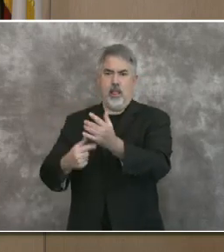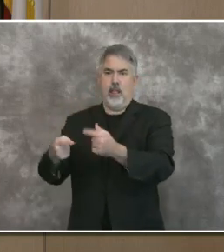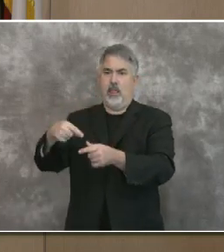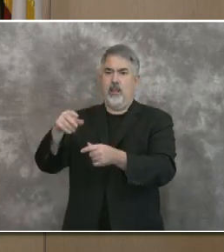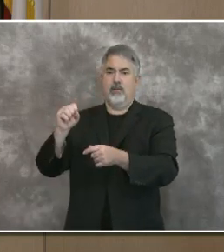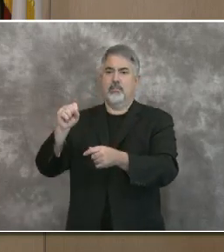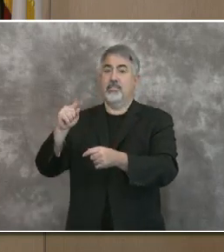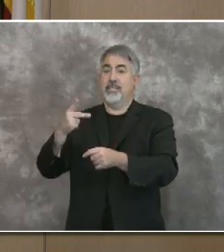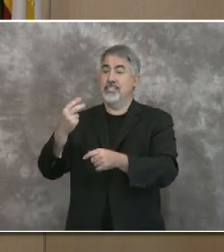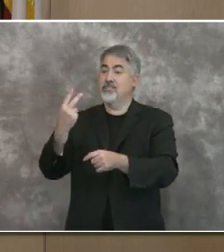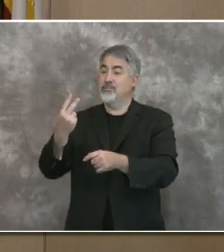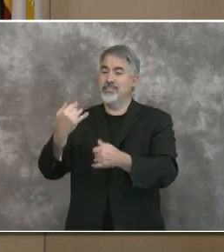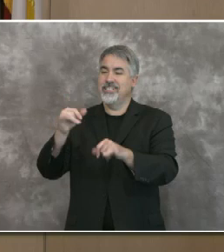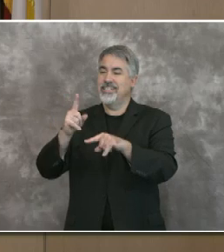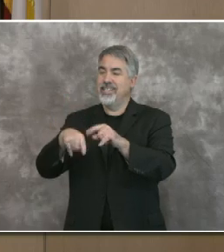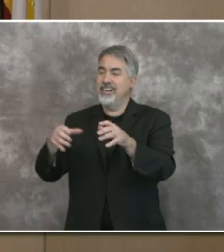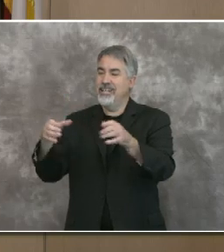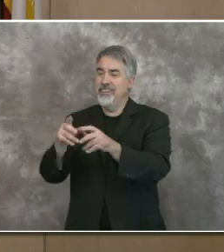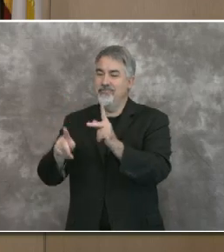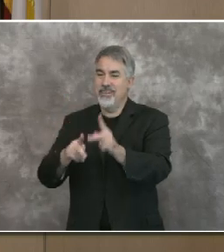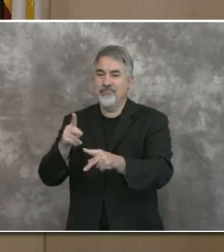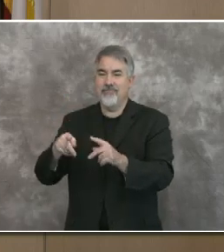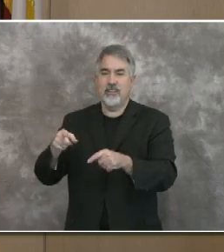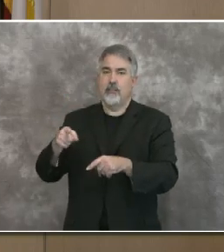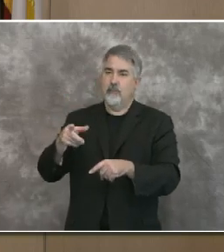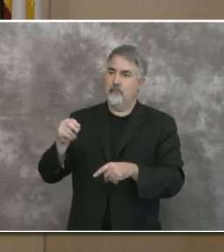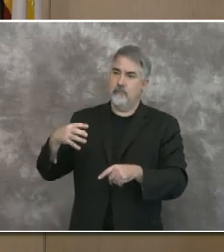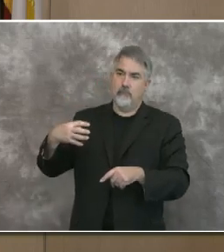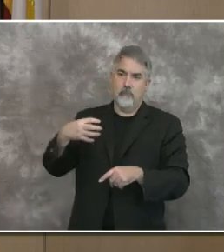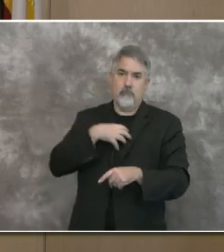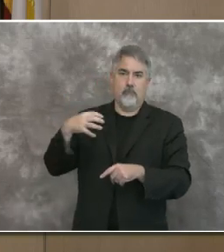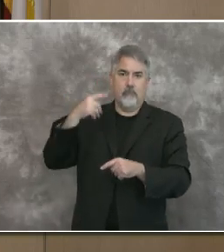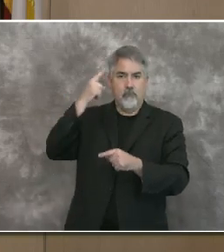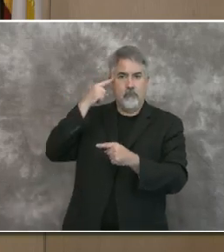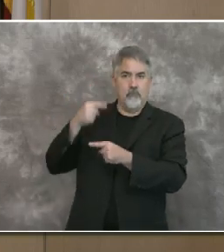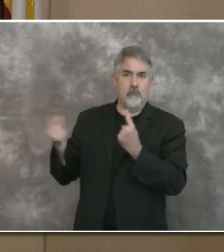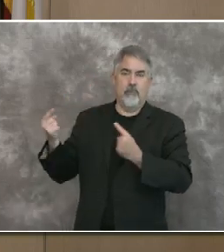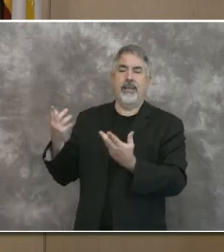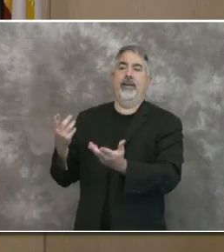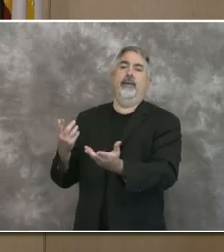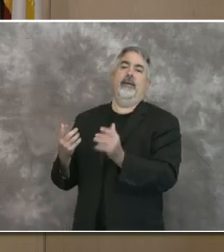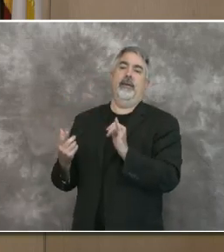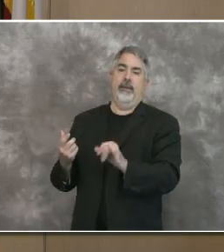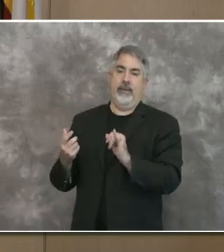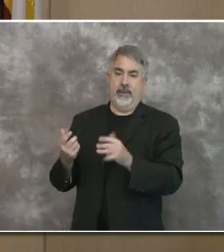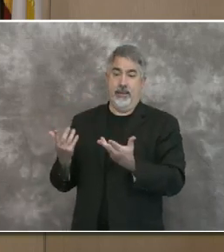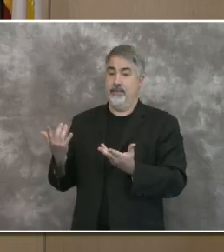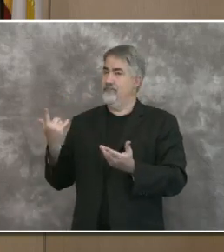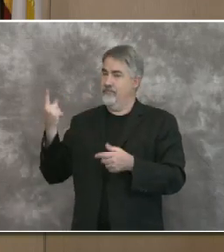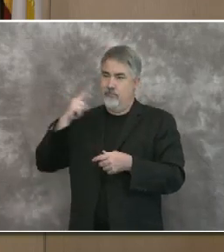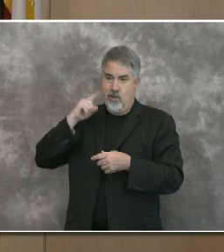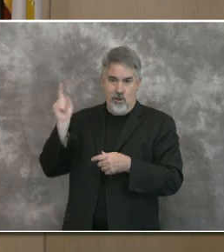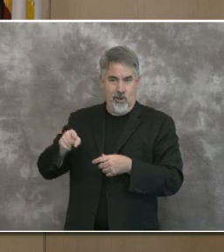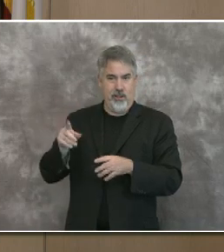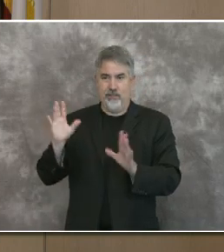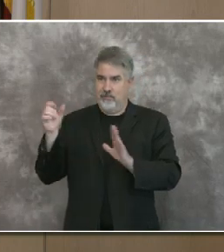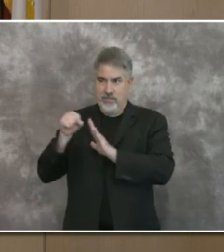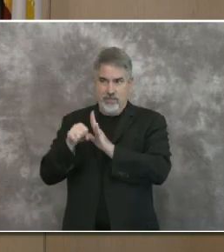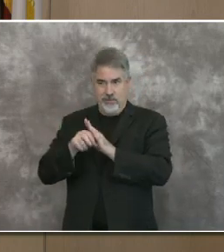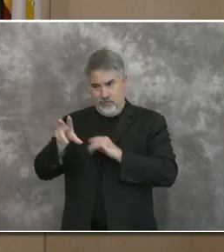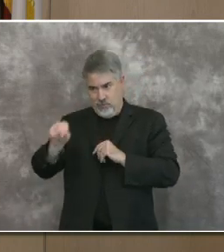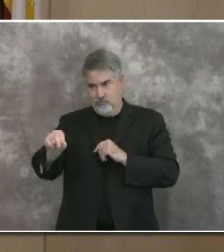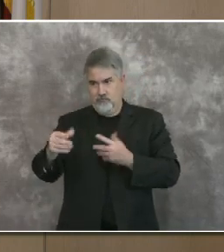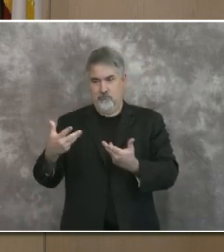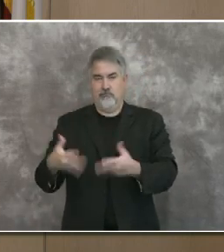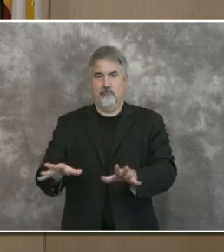that would be in opposition of the current health officer's order, as well as the state and the governor's executive